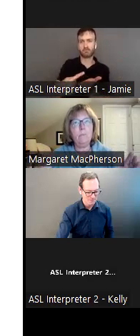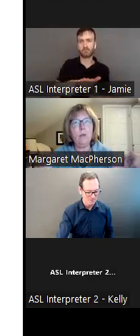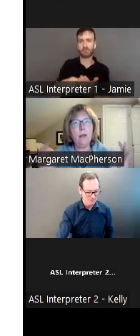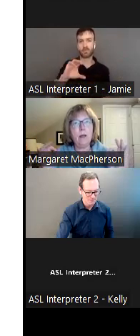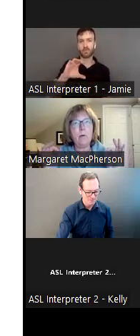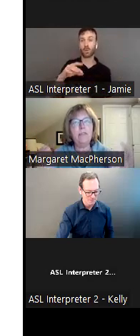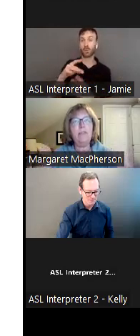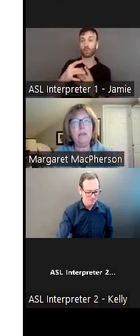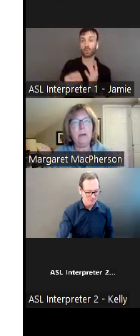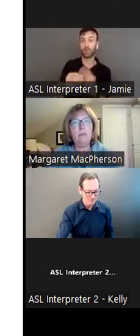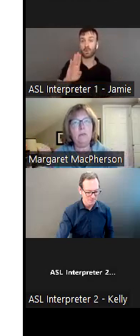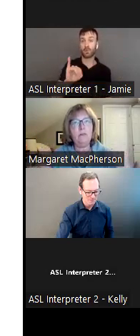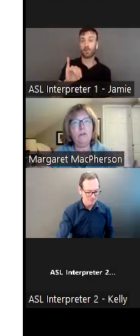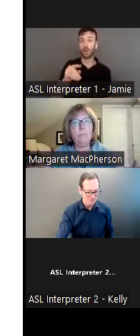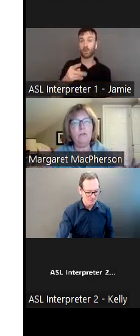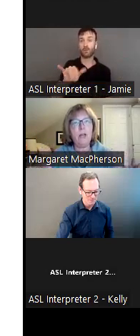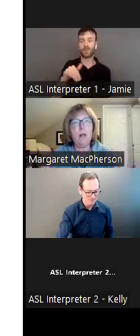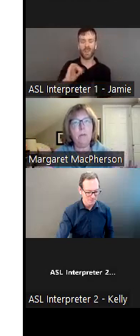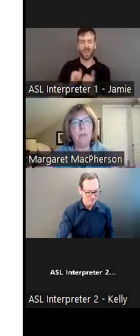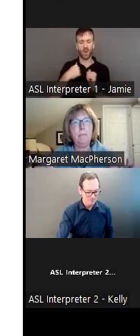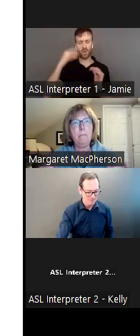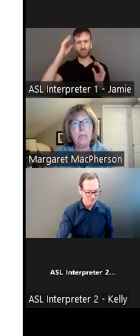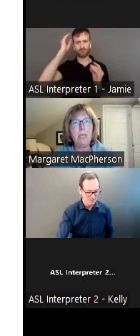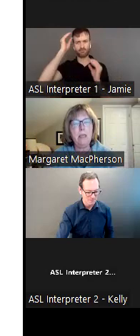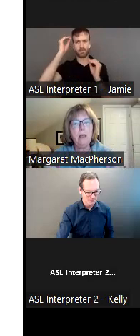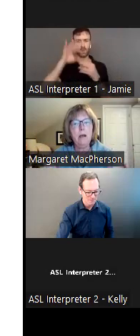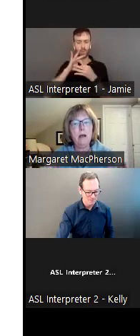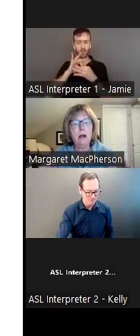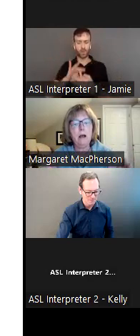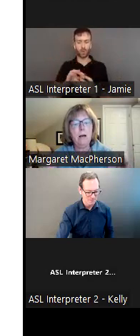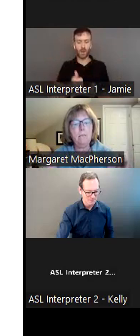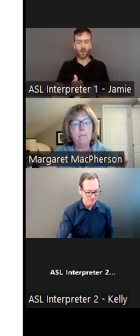how I think about this in terms of helping me